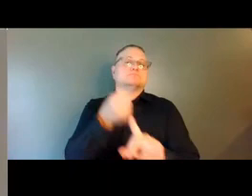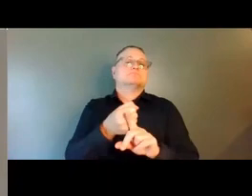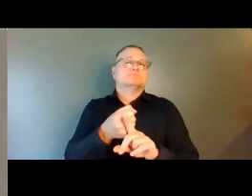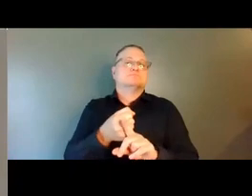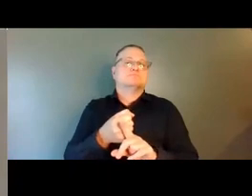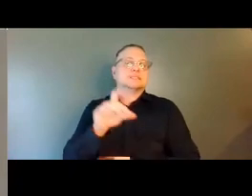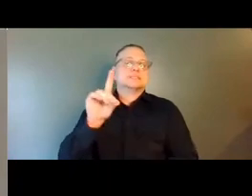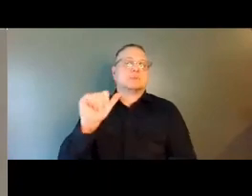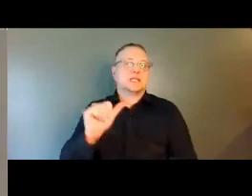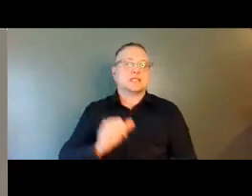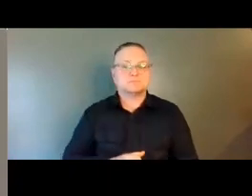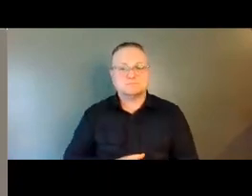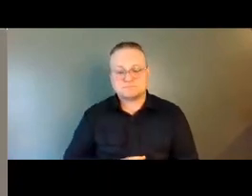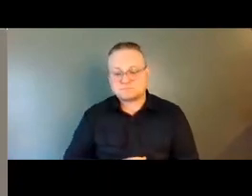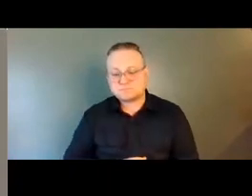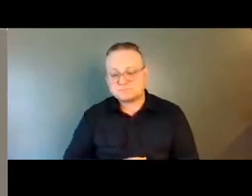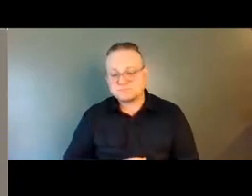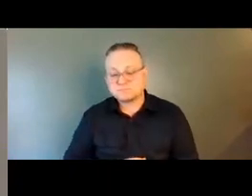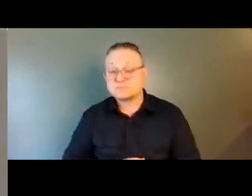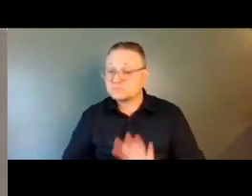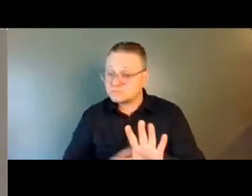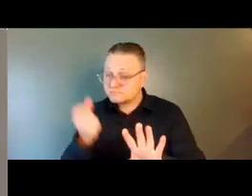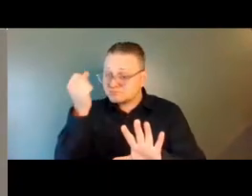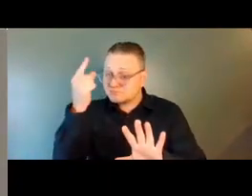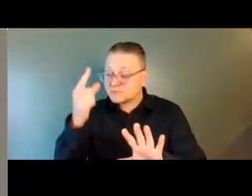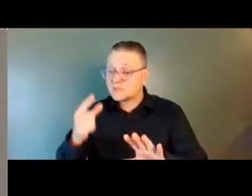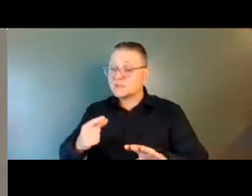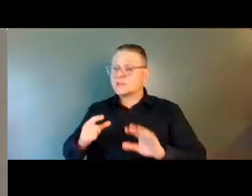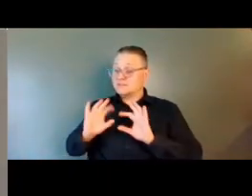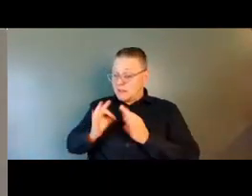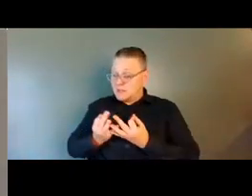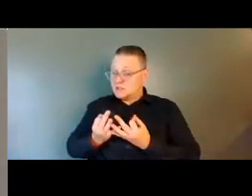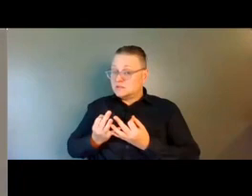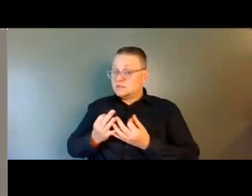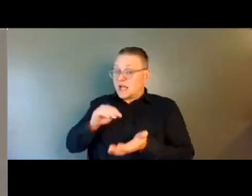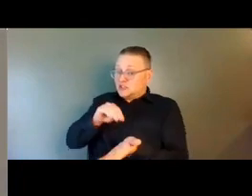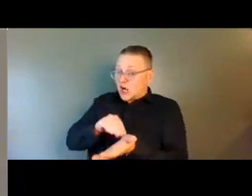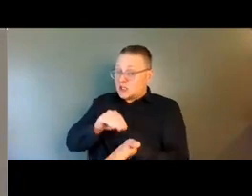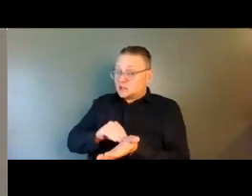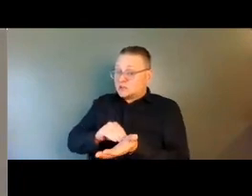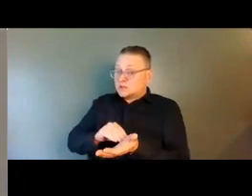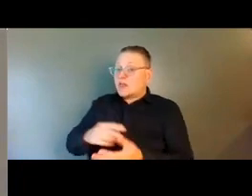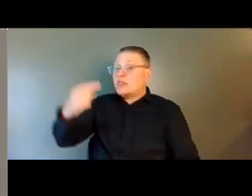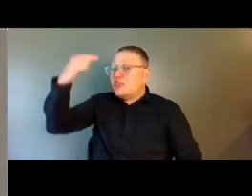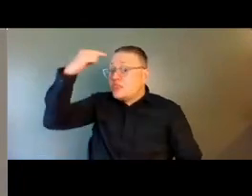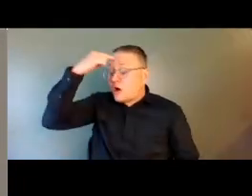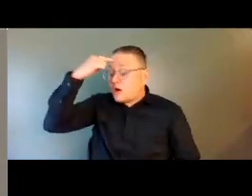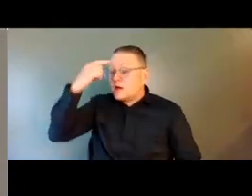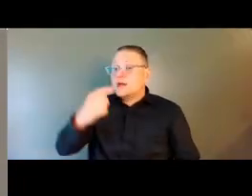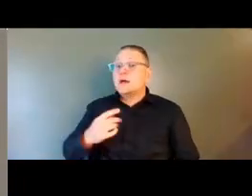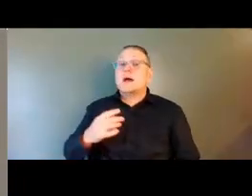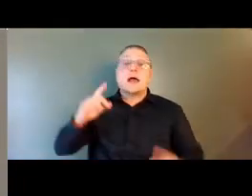began to occur. However, my family and doctors thought that my hearing loss and speech